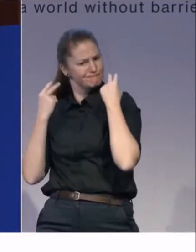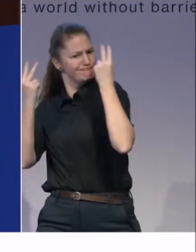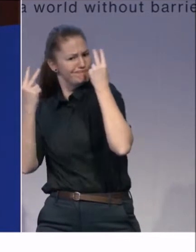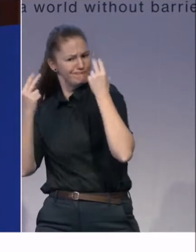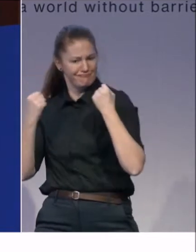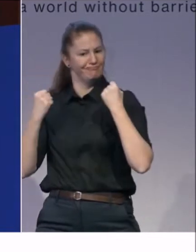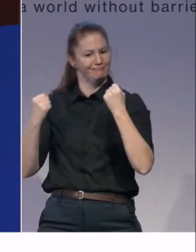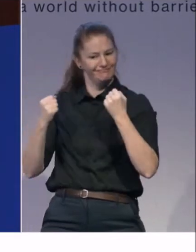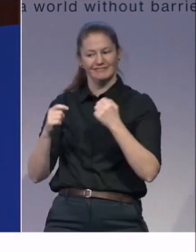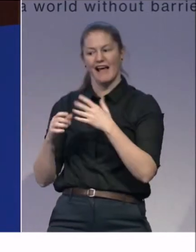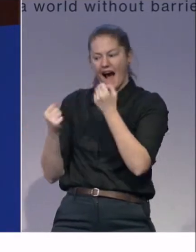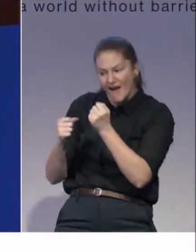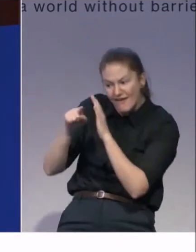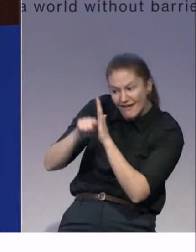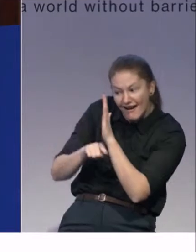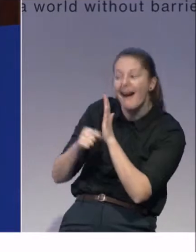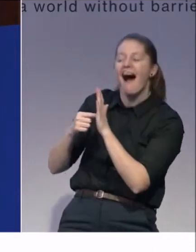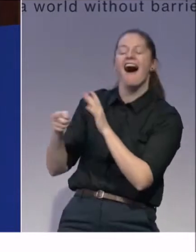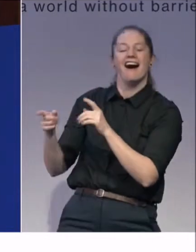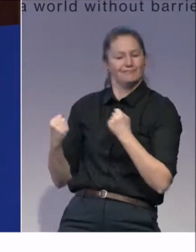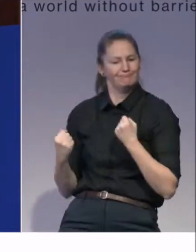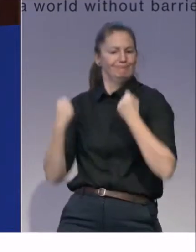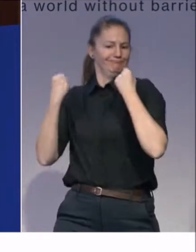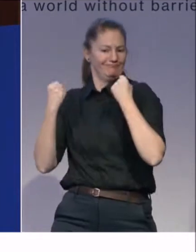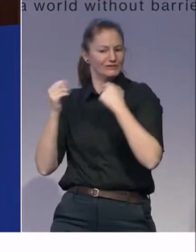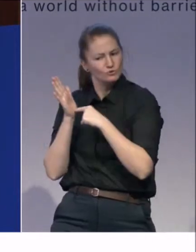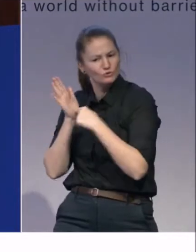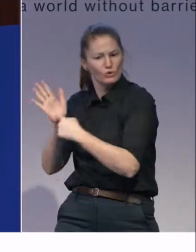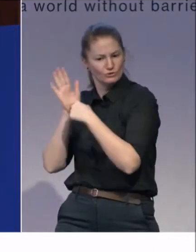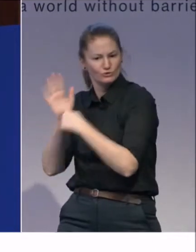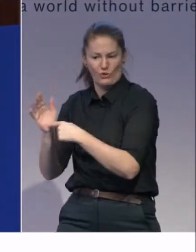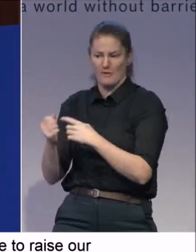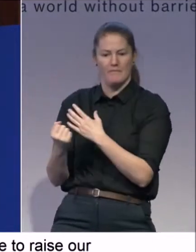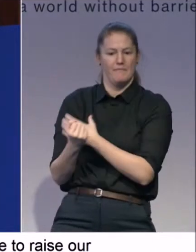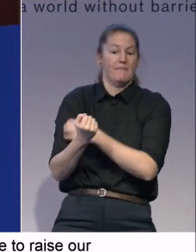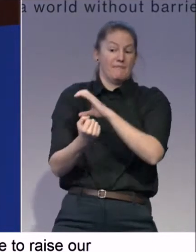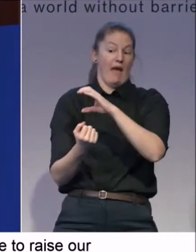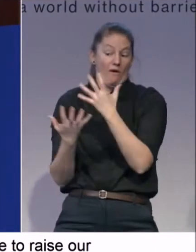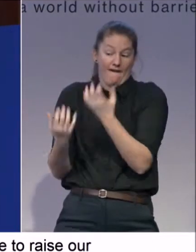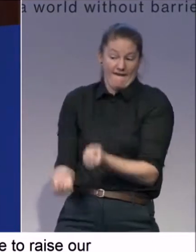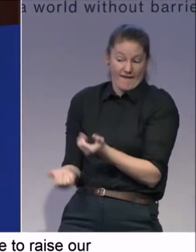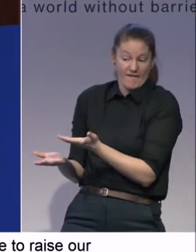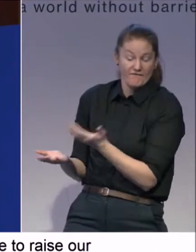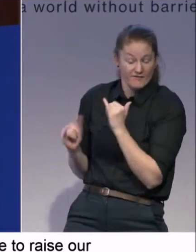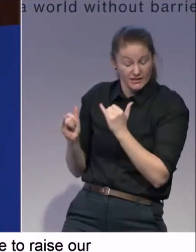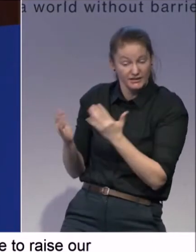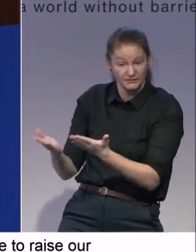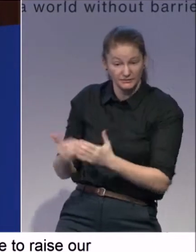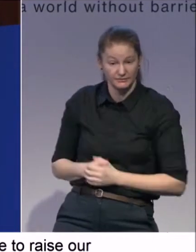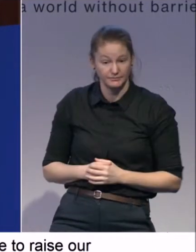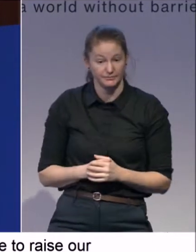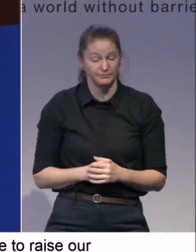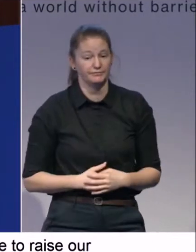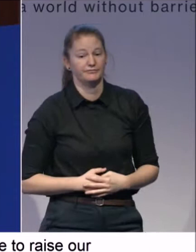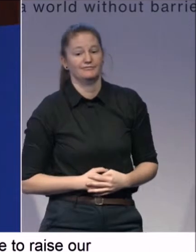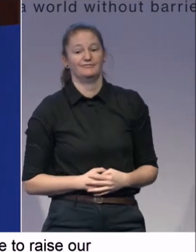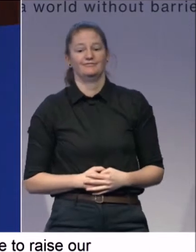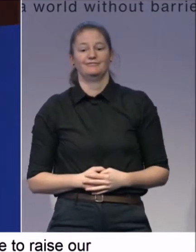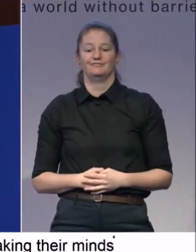and to show it's possible. And we also need to erase